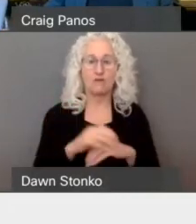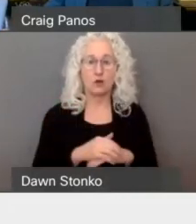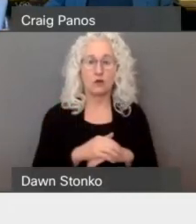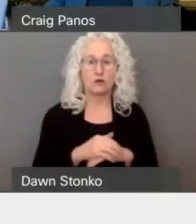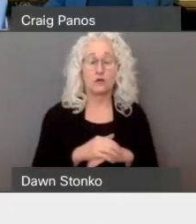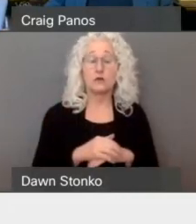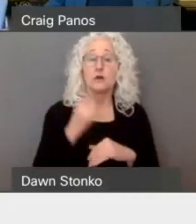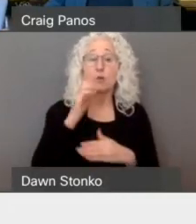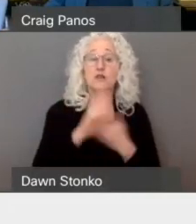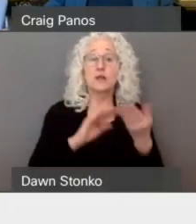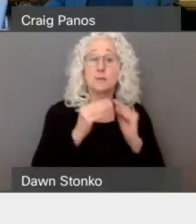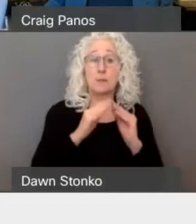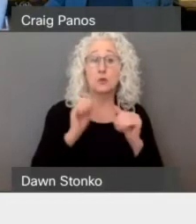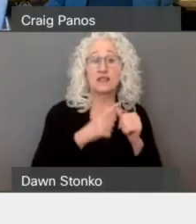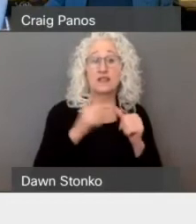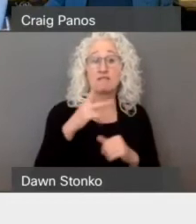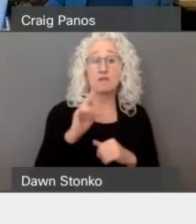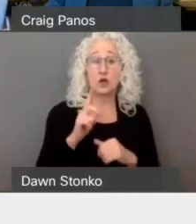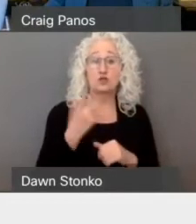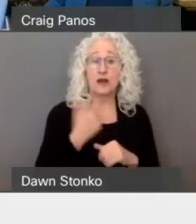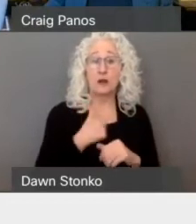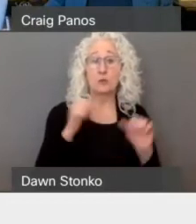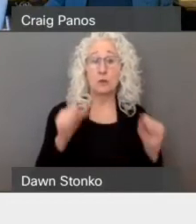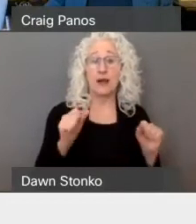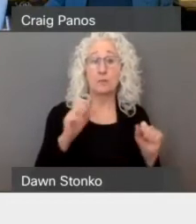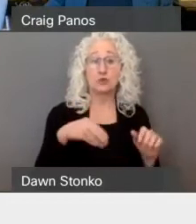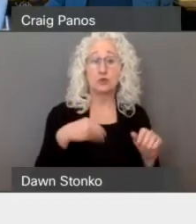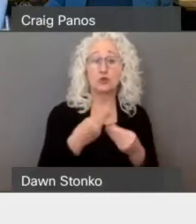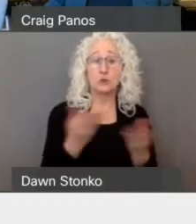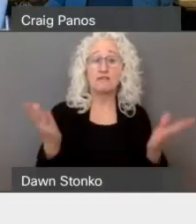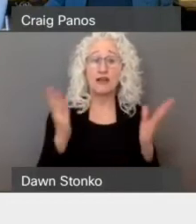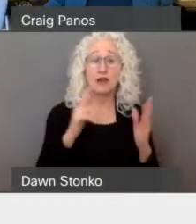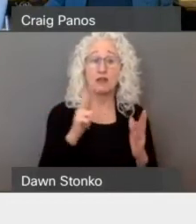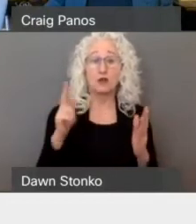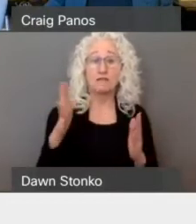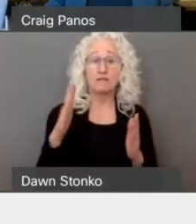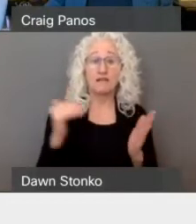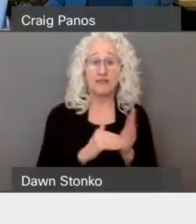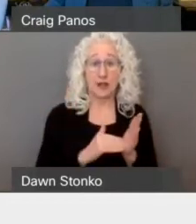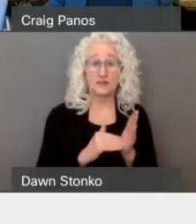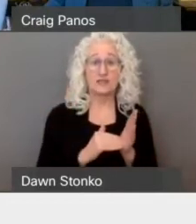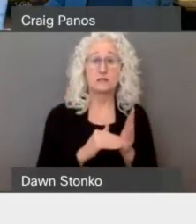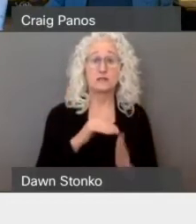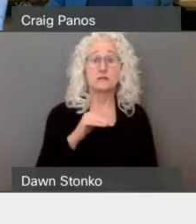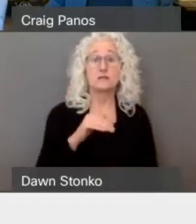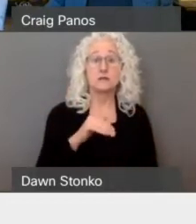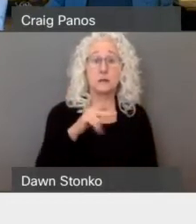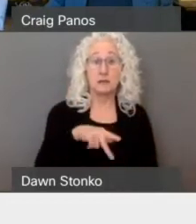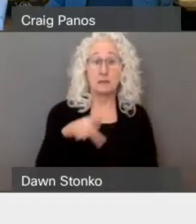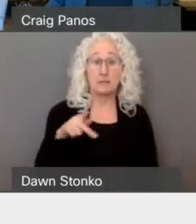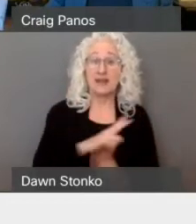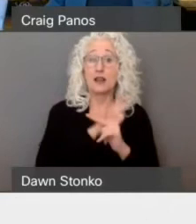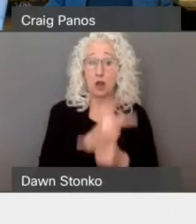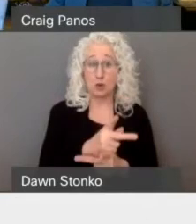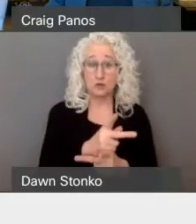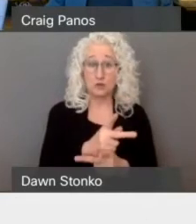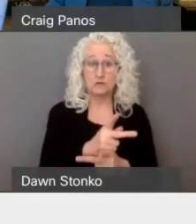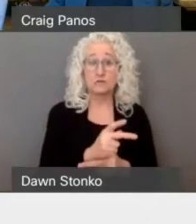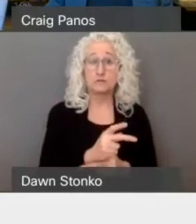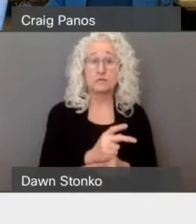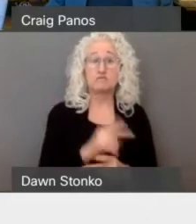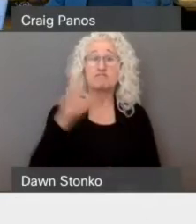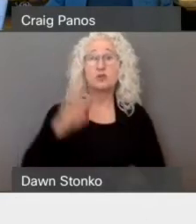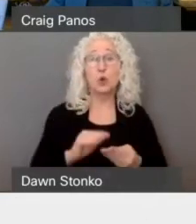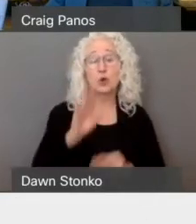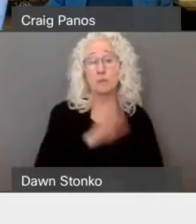round, we were able to give out 35,000 PPP loans that totaled about $7